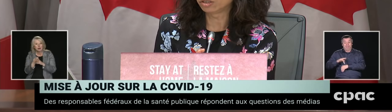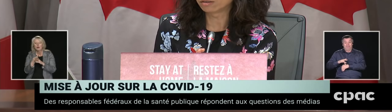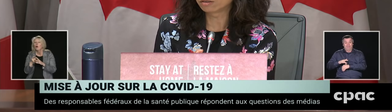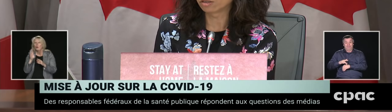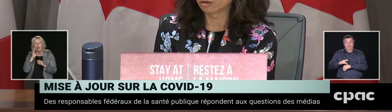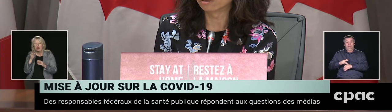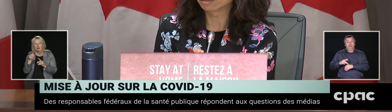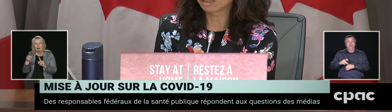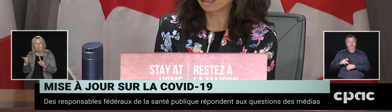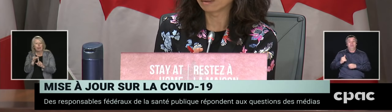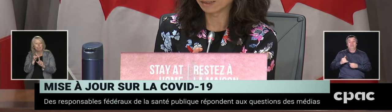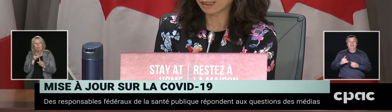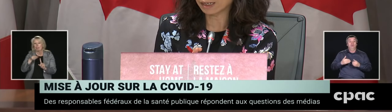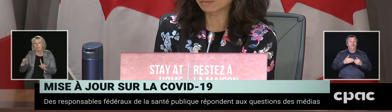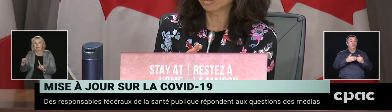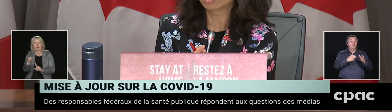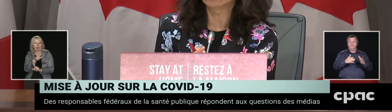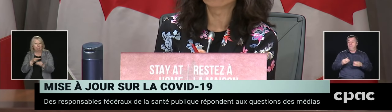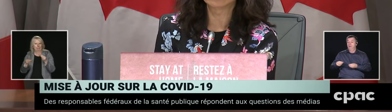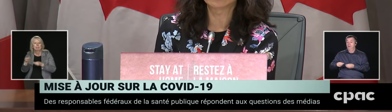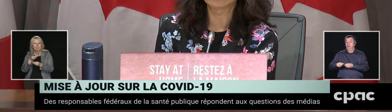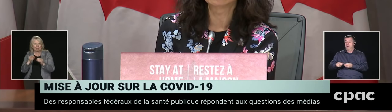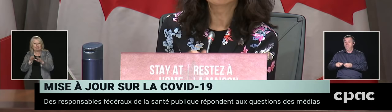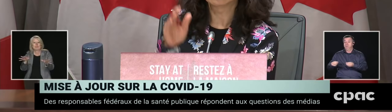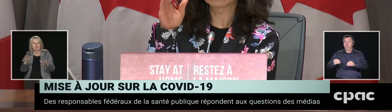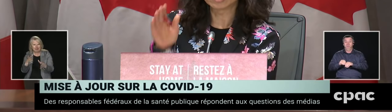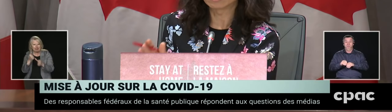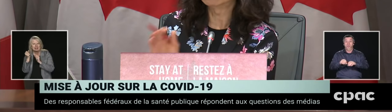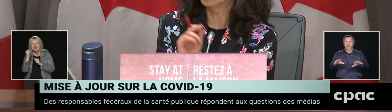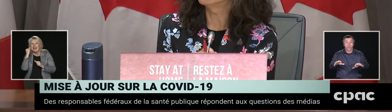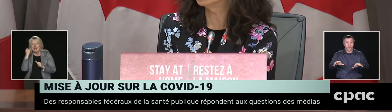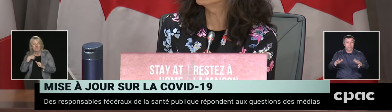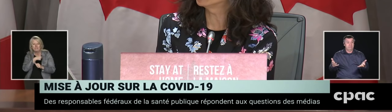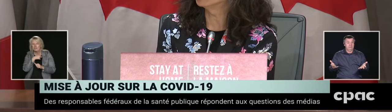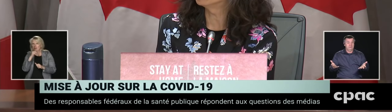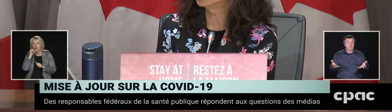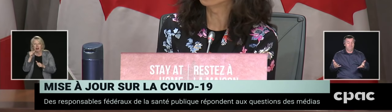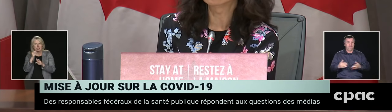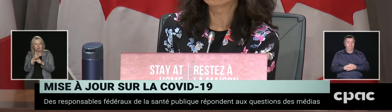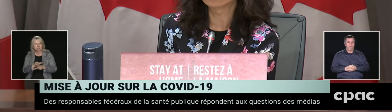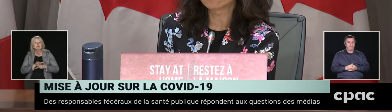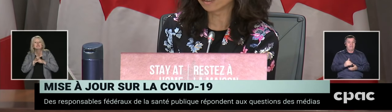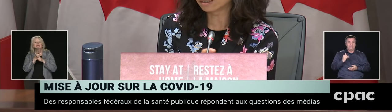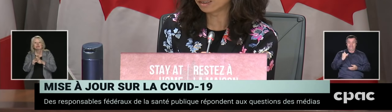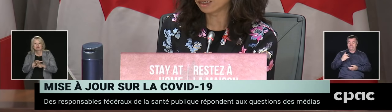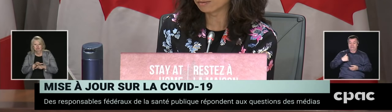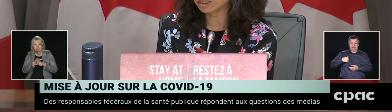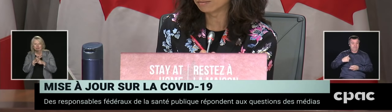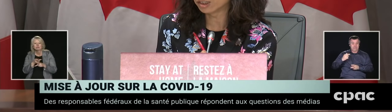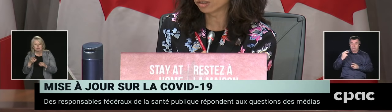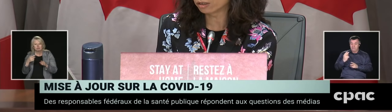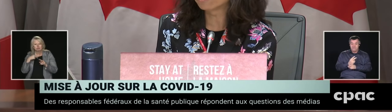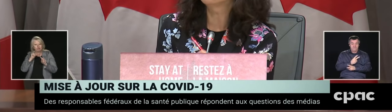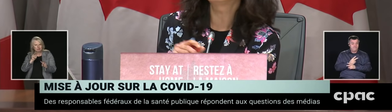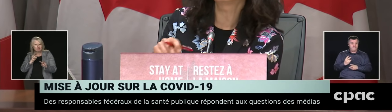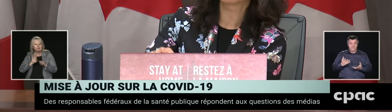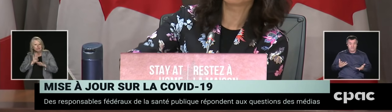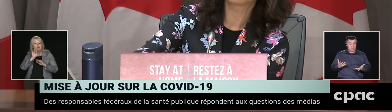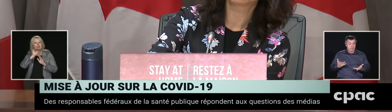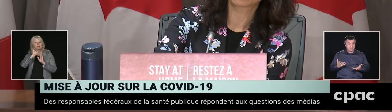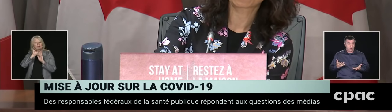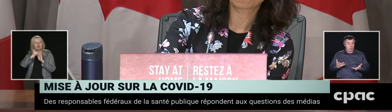we don't take absolutely great care as we come down that slope on the other side of the epidemic curve.